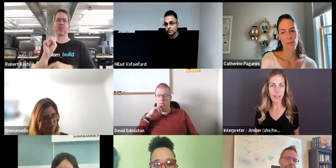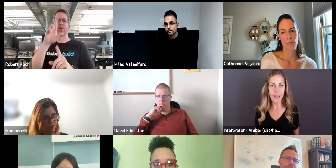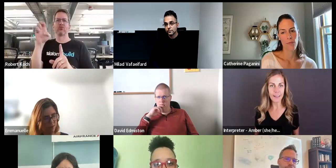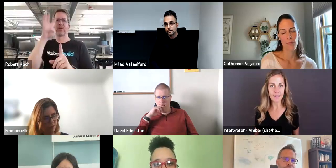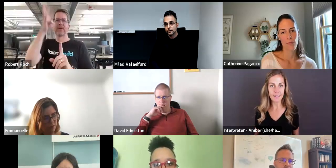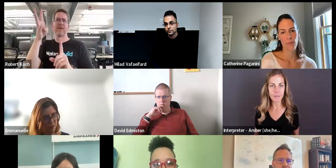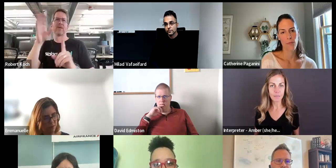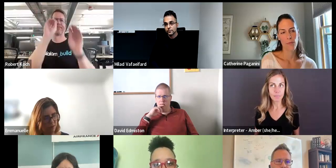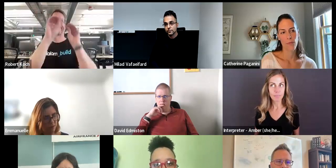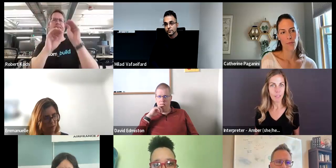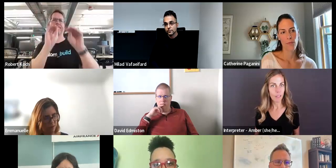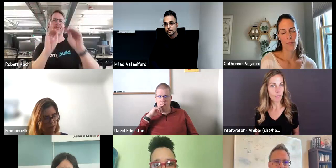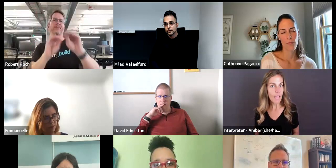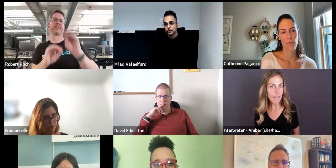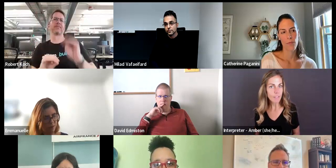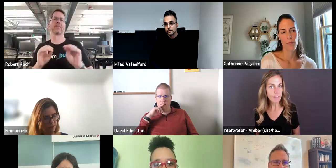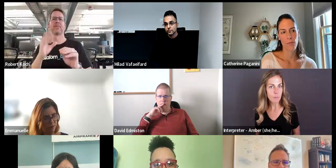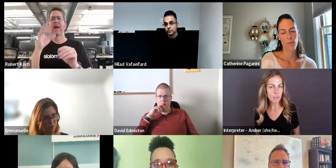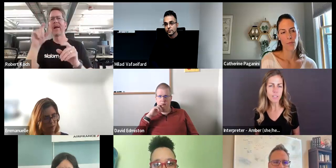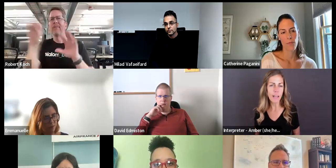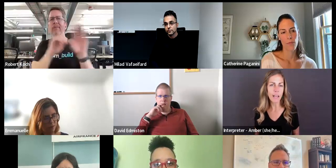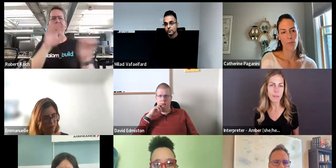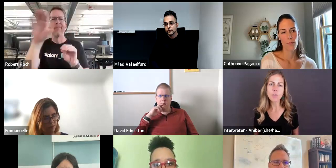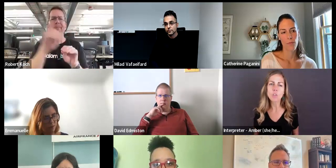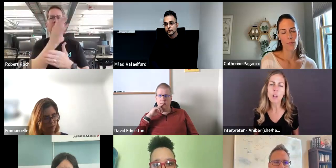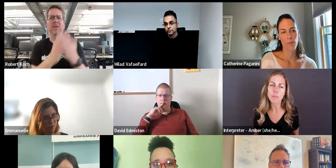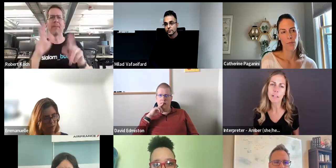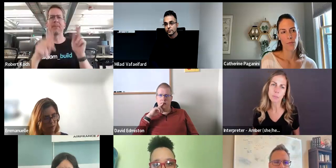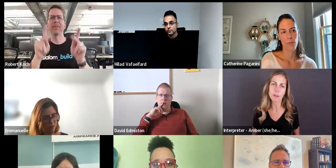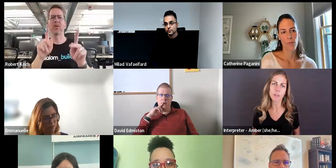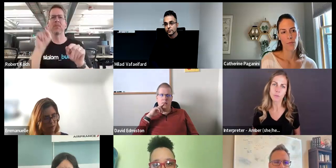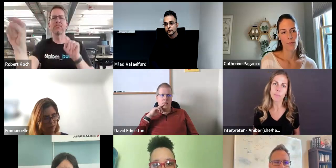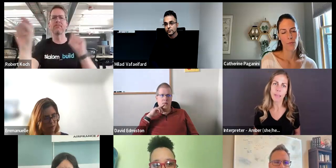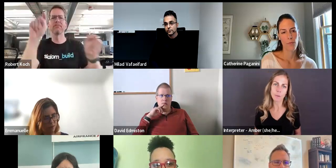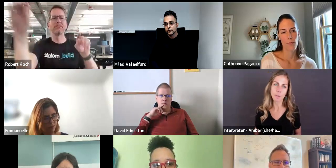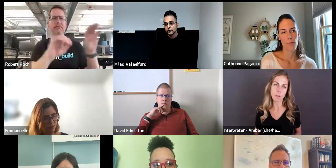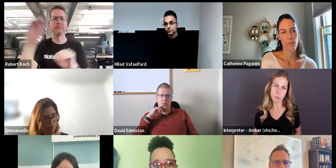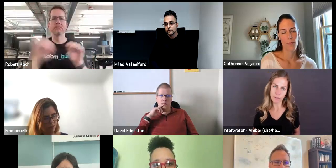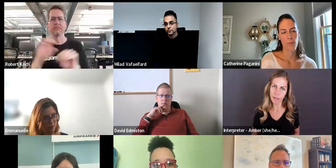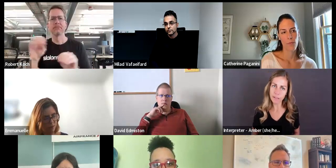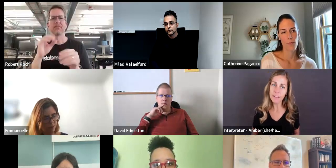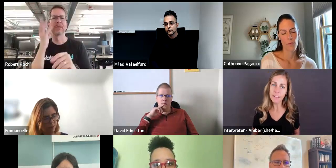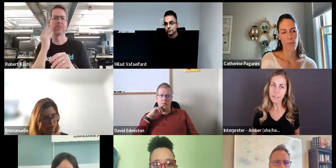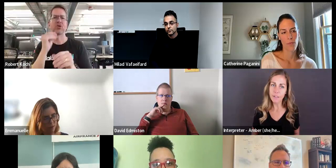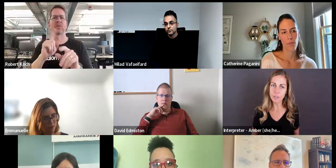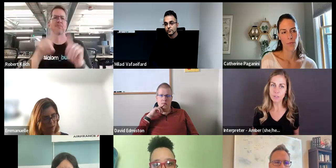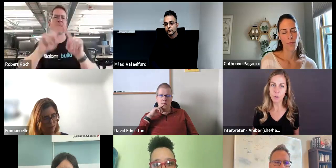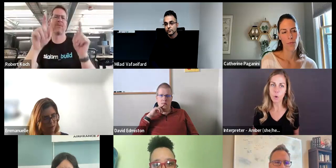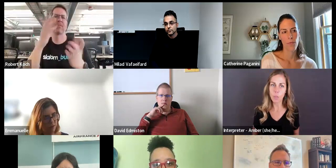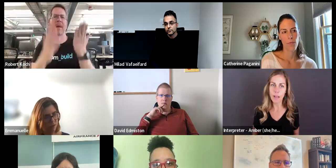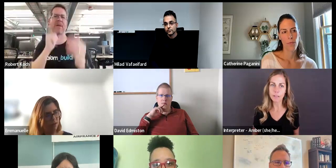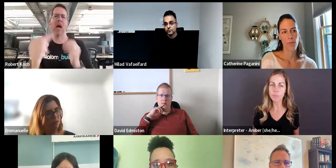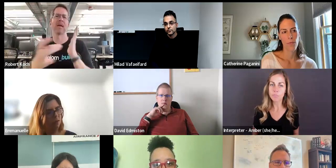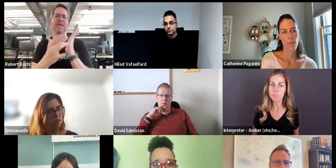so that they have this information, and I've used a lot of my experience from the AWS reInvent convention